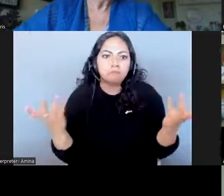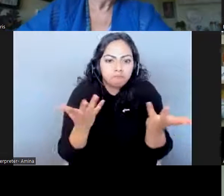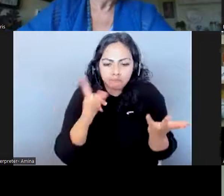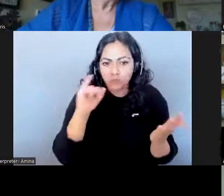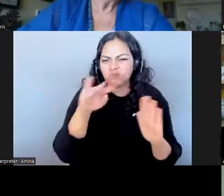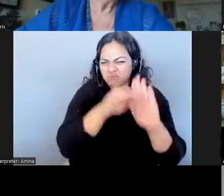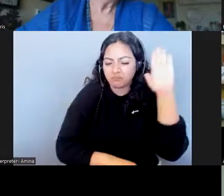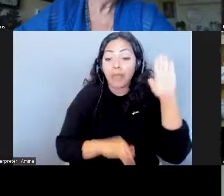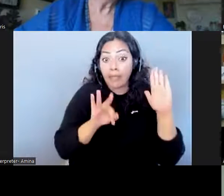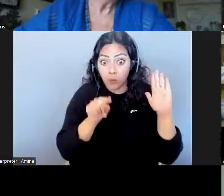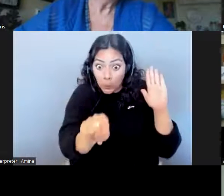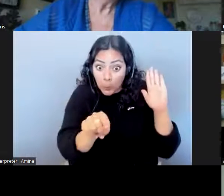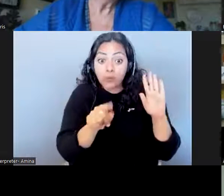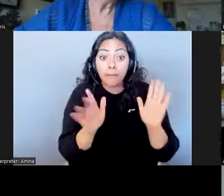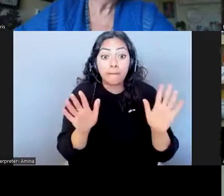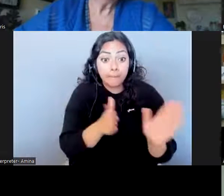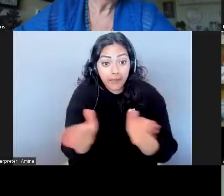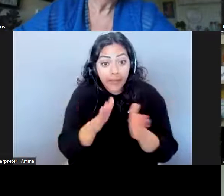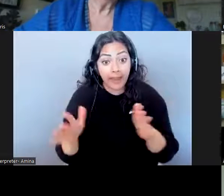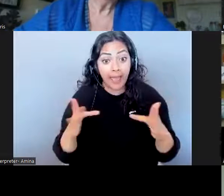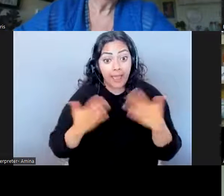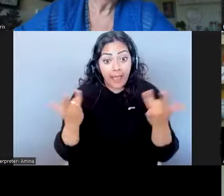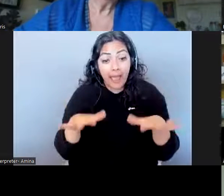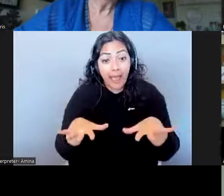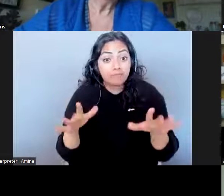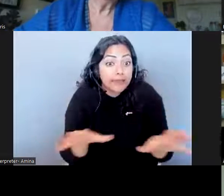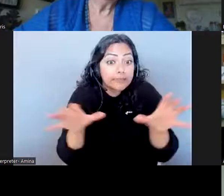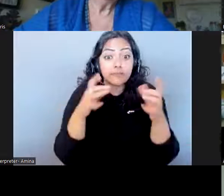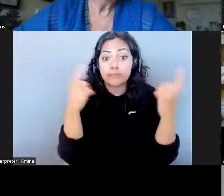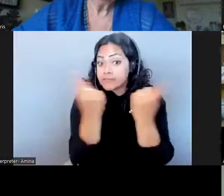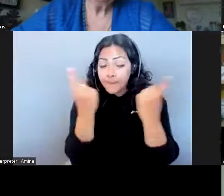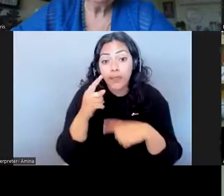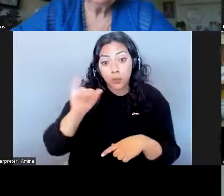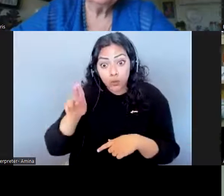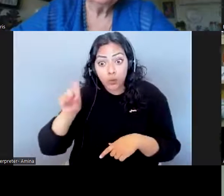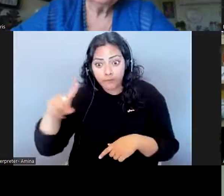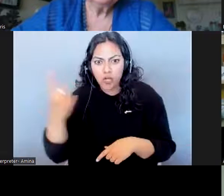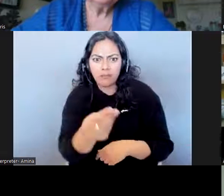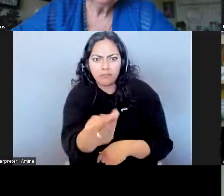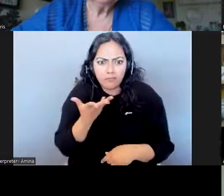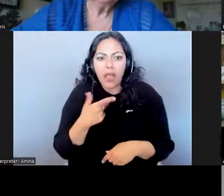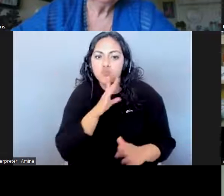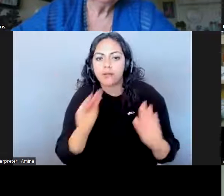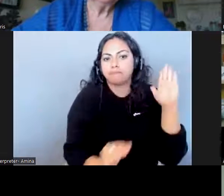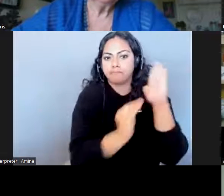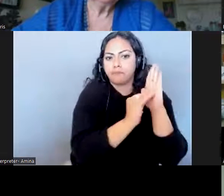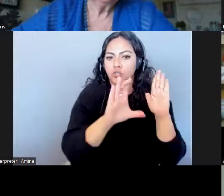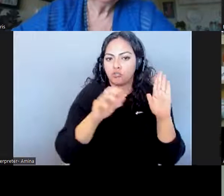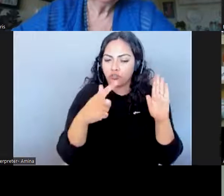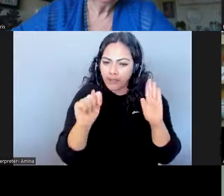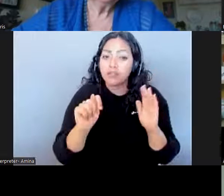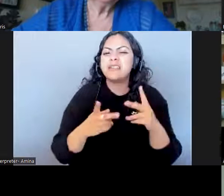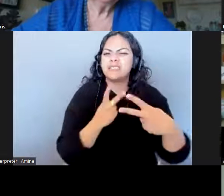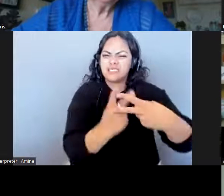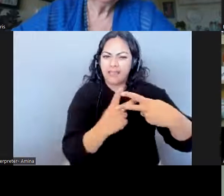1st and would like us to share it, I will put the email in the chat as well. And please tag us on Facebook and